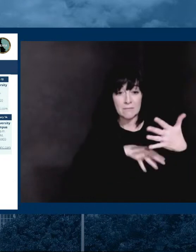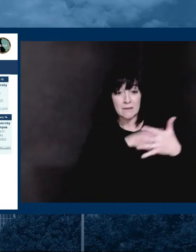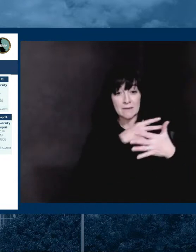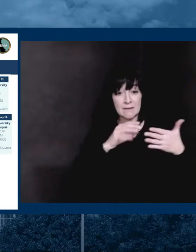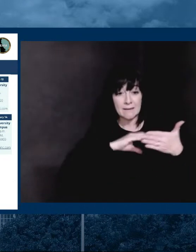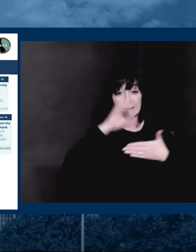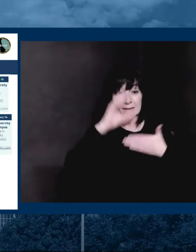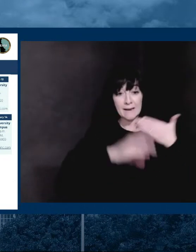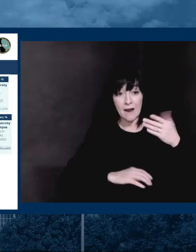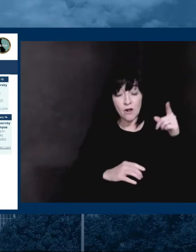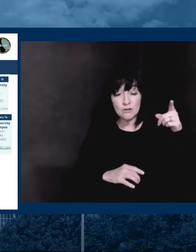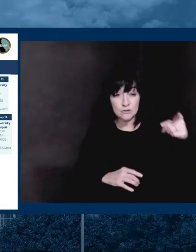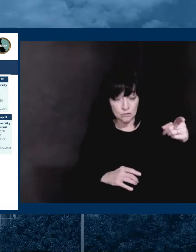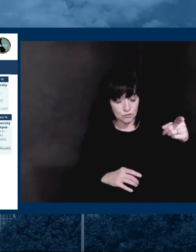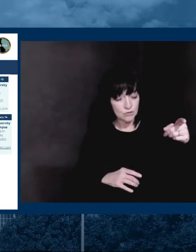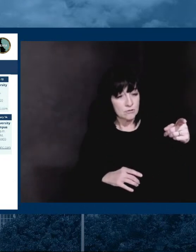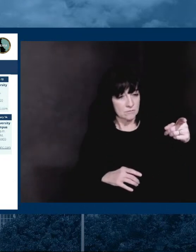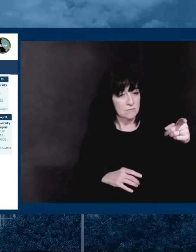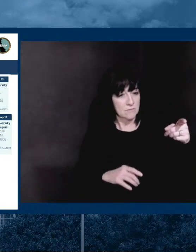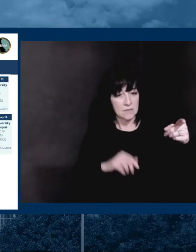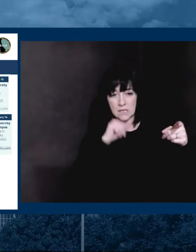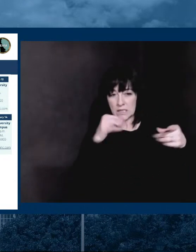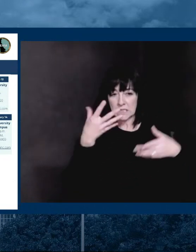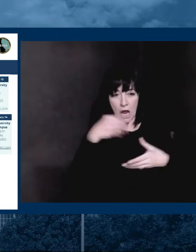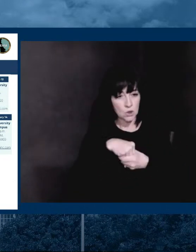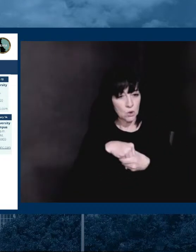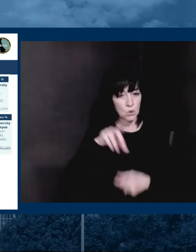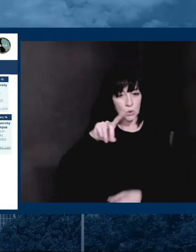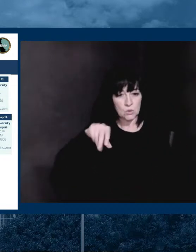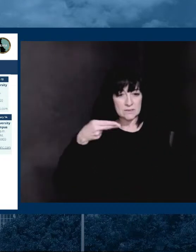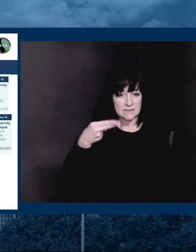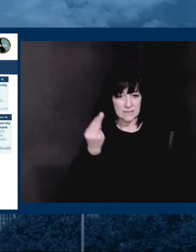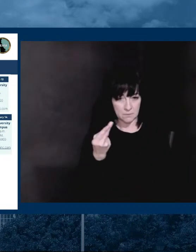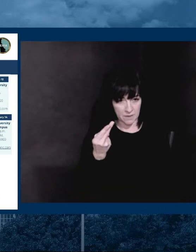the DPH clinics or